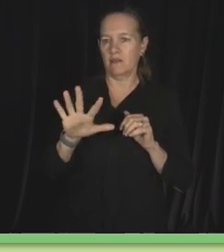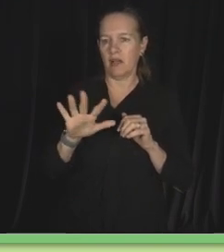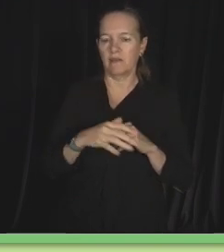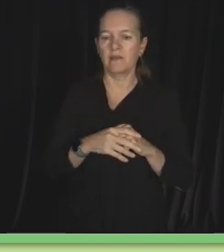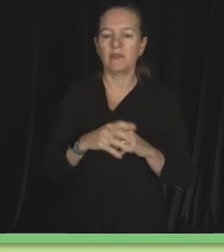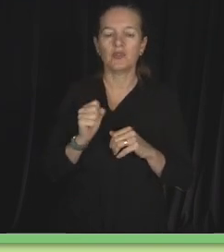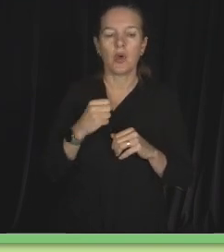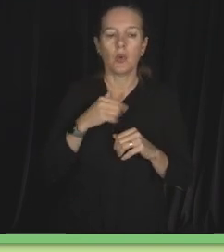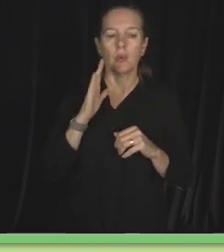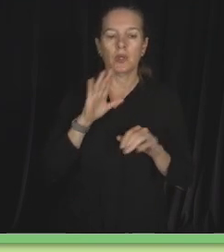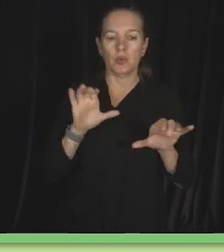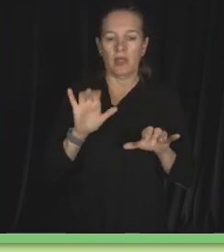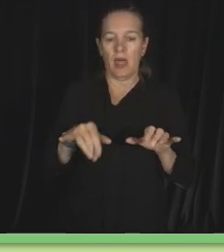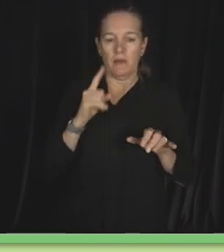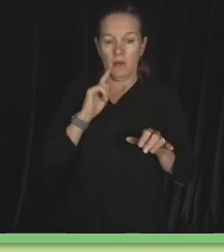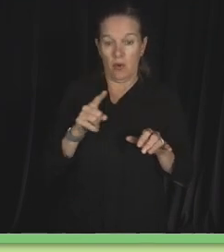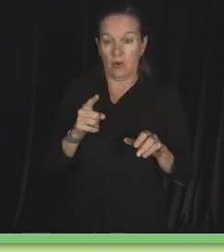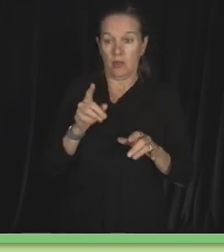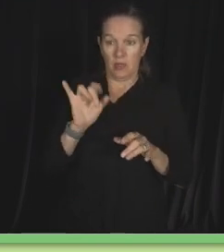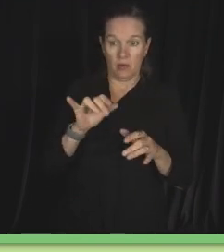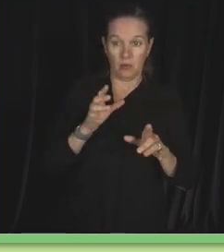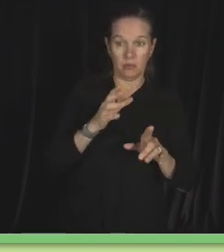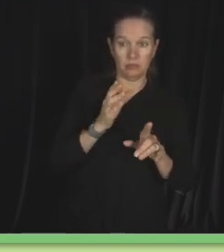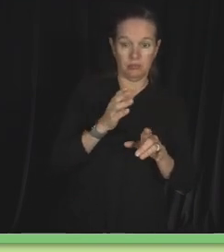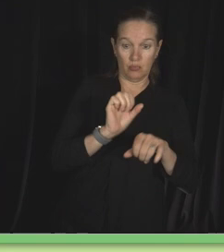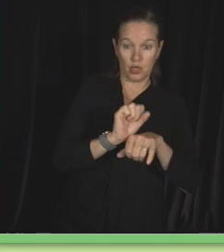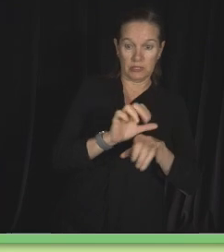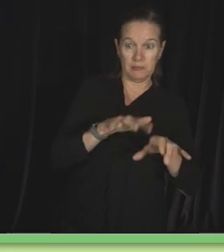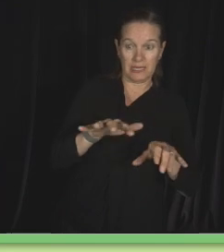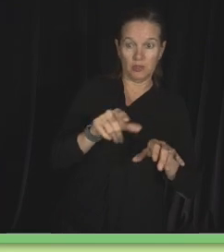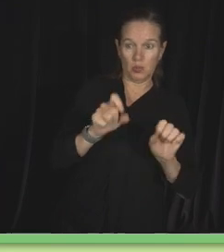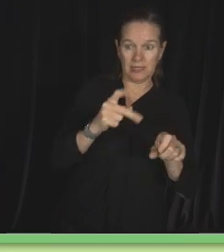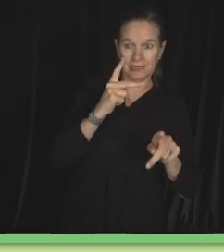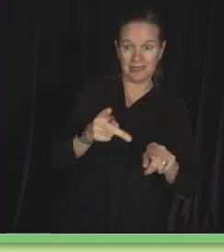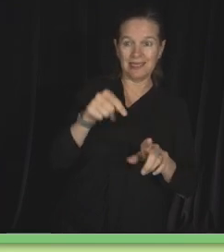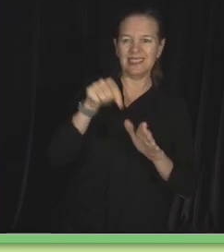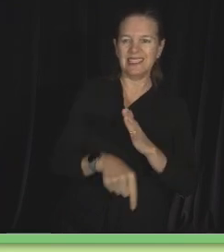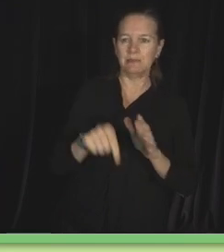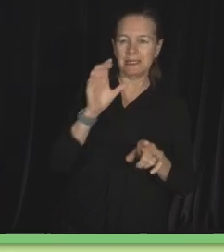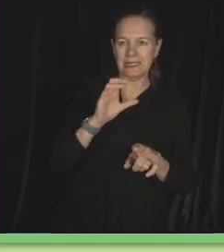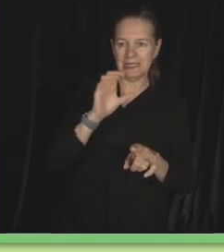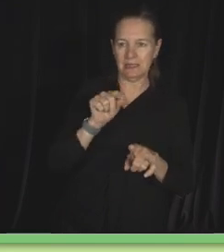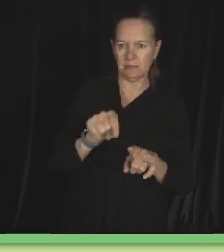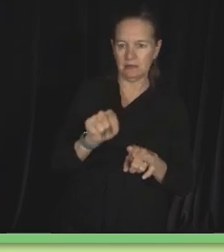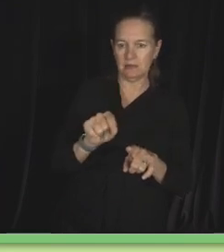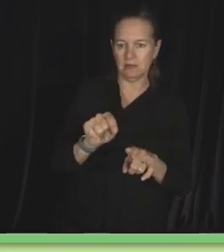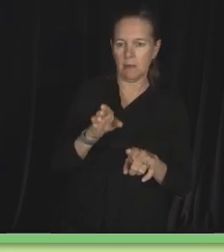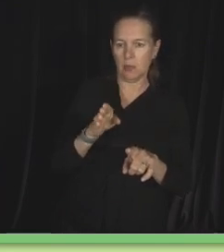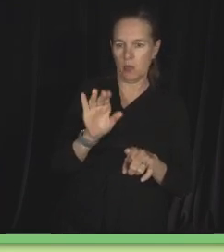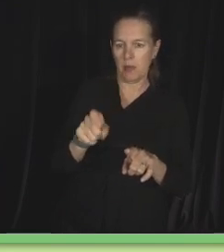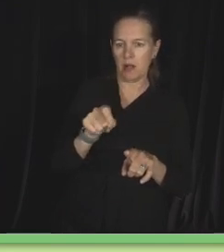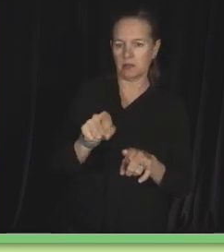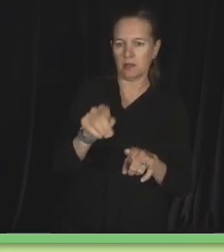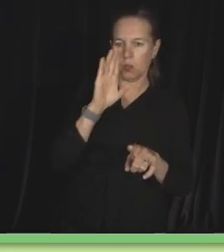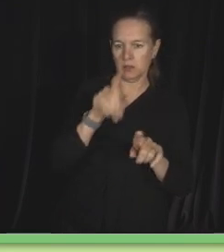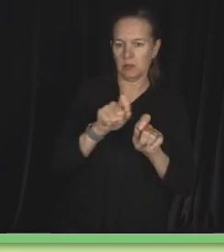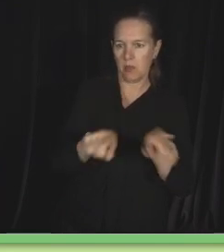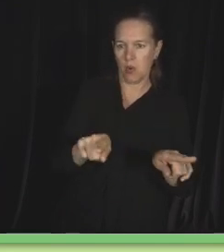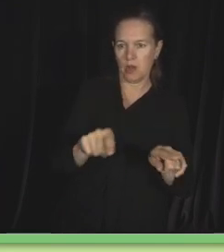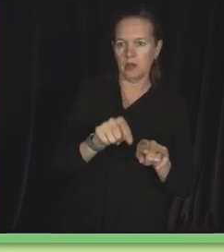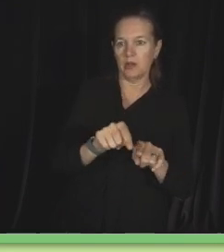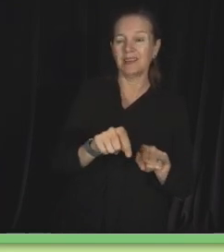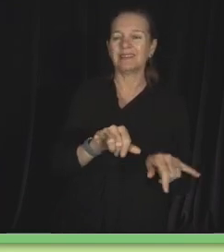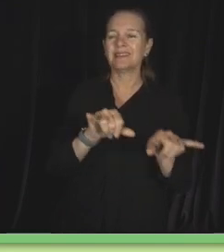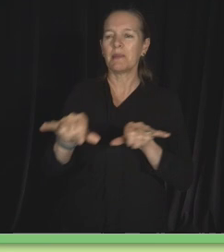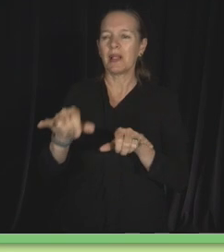concept. So on your screen, you can see that DeepSeek in that blue box is what we're going to be deploying, and the similar thing we're going to be